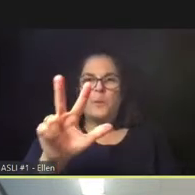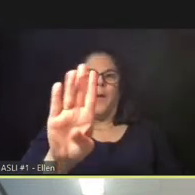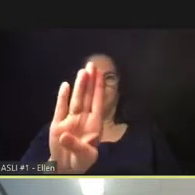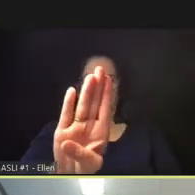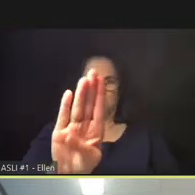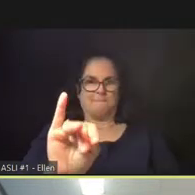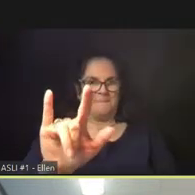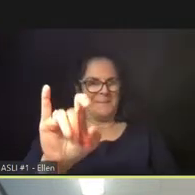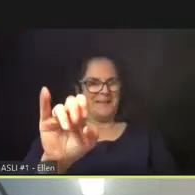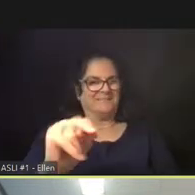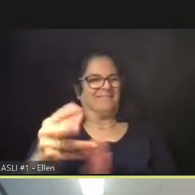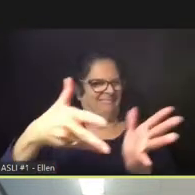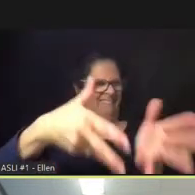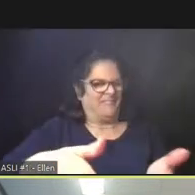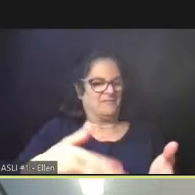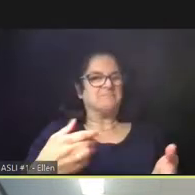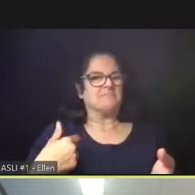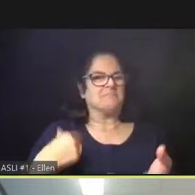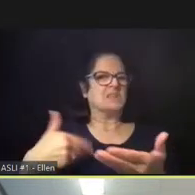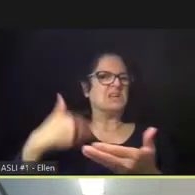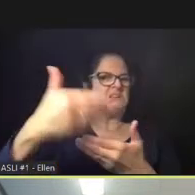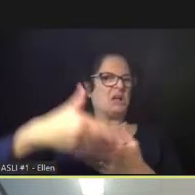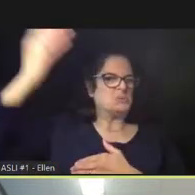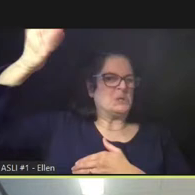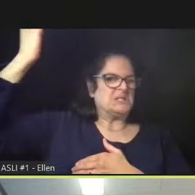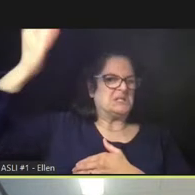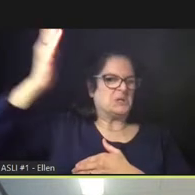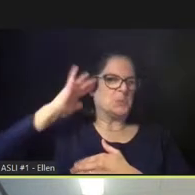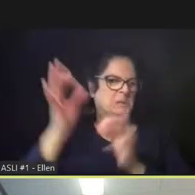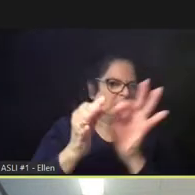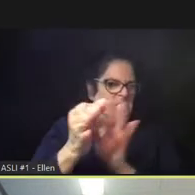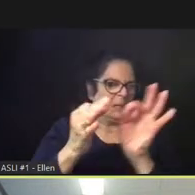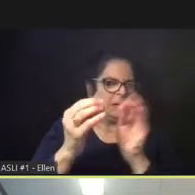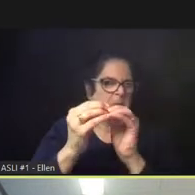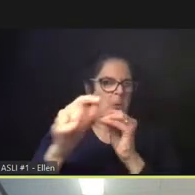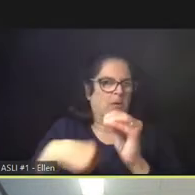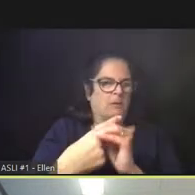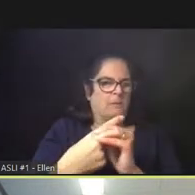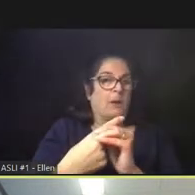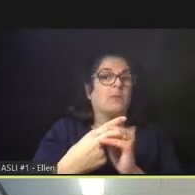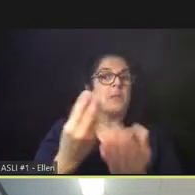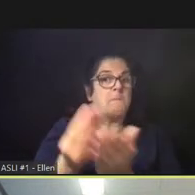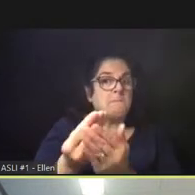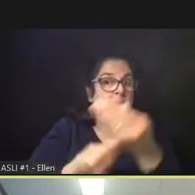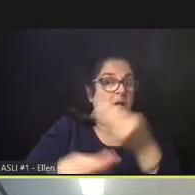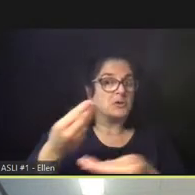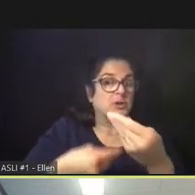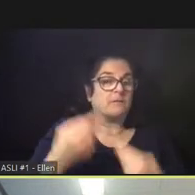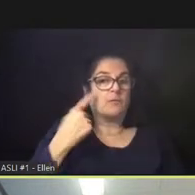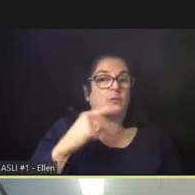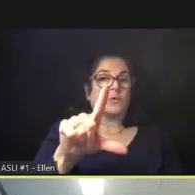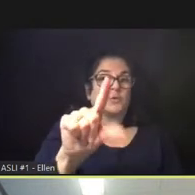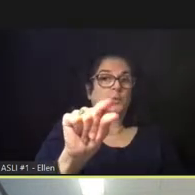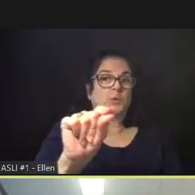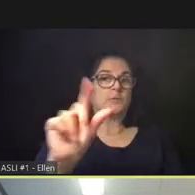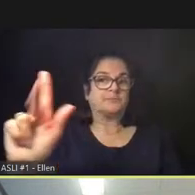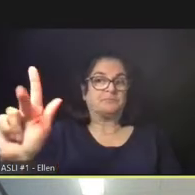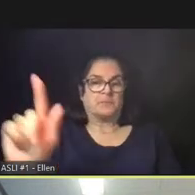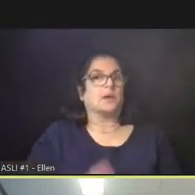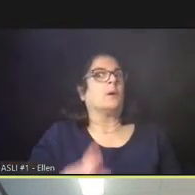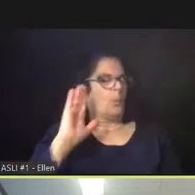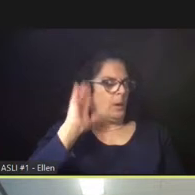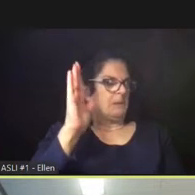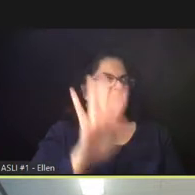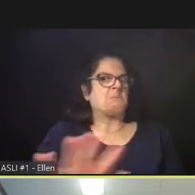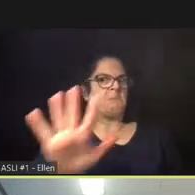We'll talk about this in the next presentation about the 23 budget, but we estimate that by the end of the year, we'll still have about $1.2 billion remaining